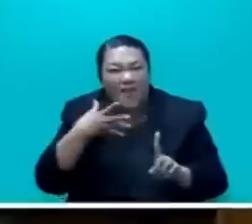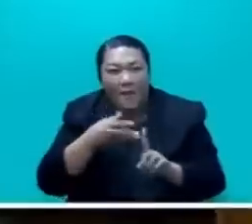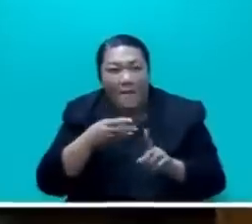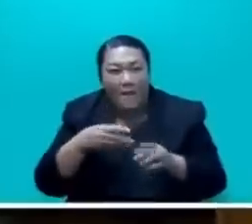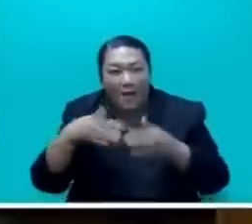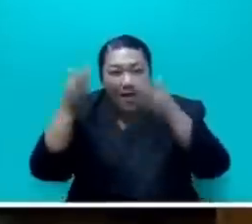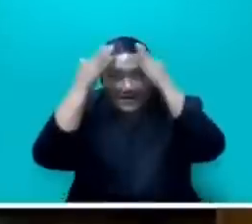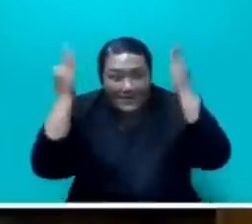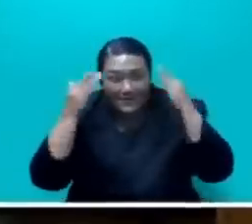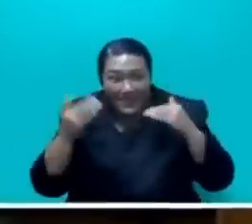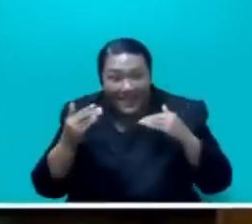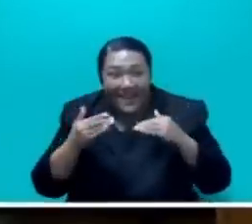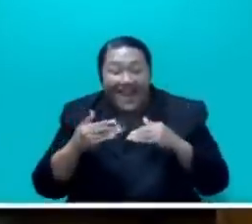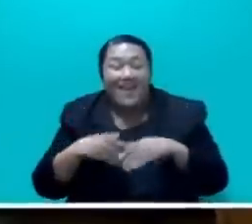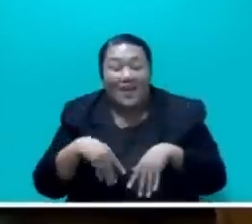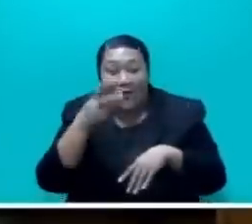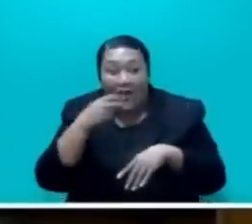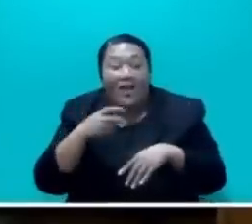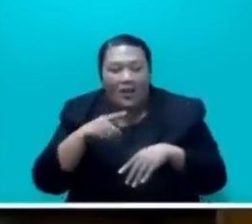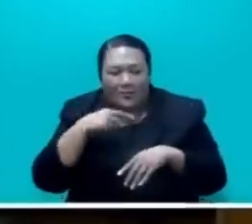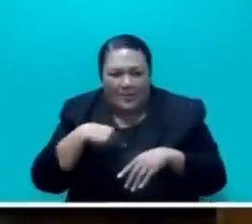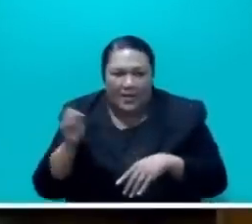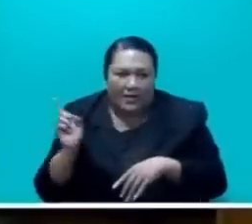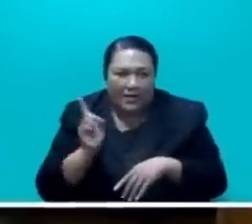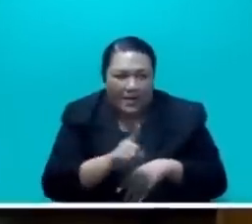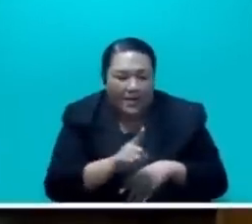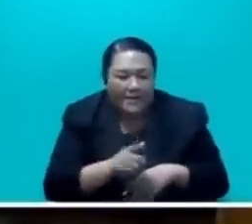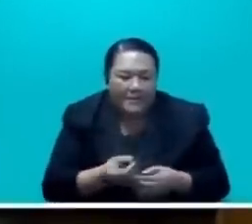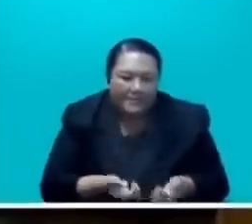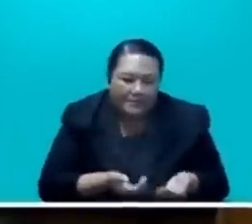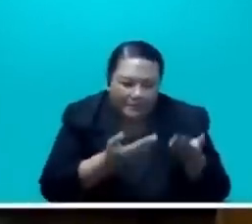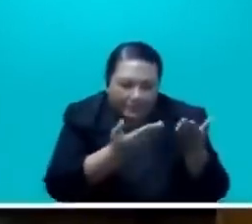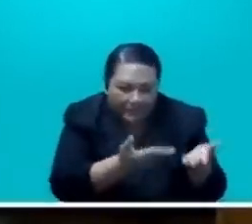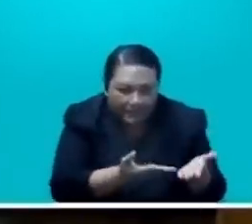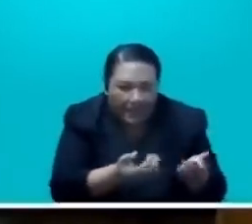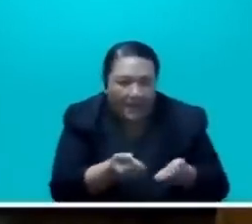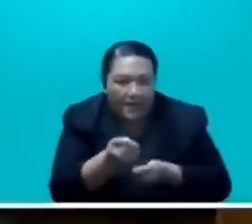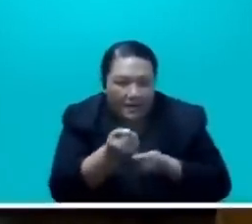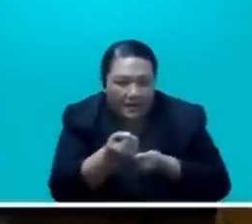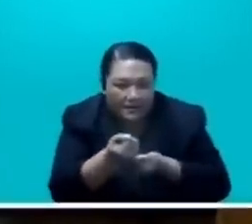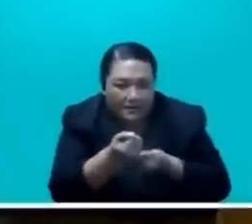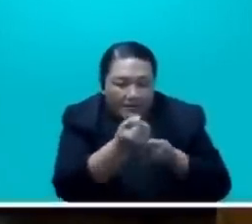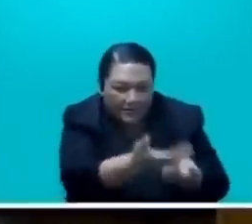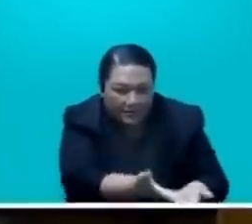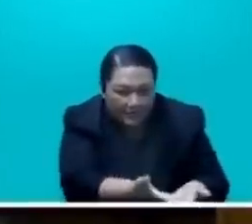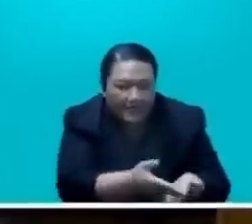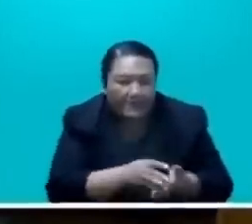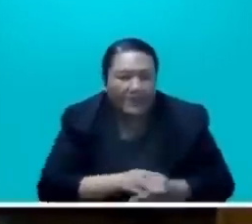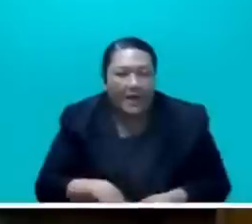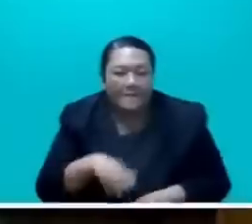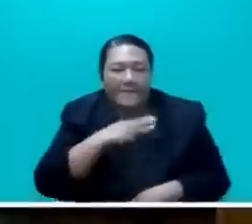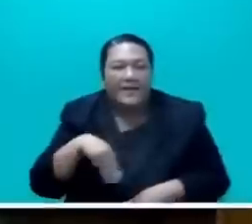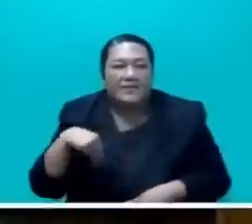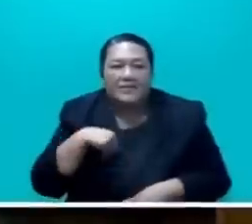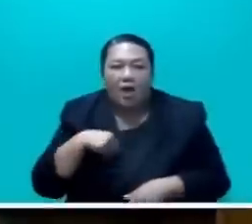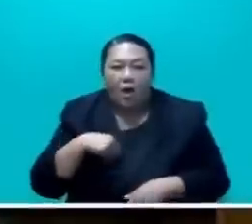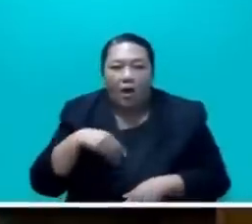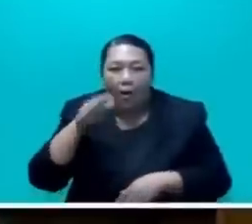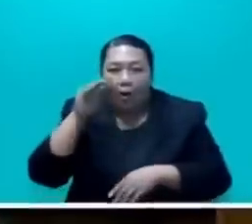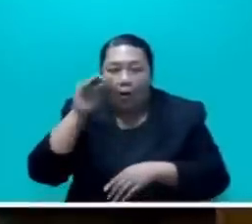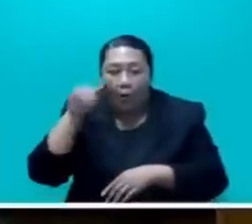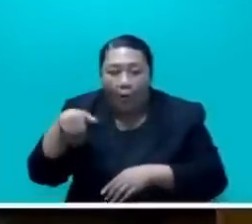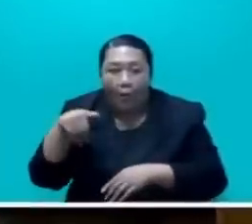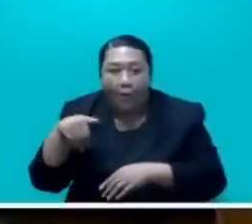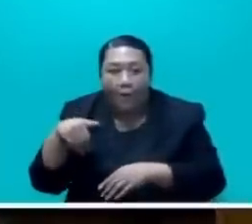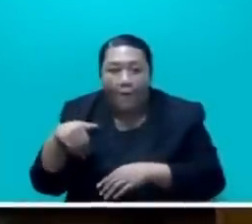I went down to Home Affairs, where Rotepeli Ngenlau was the Minister for Home Affairs. Took one big